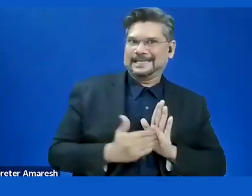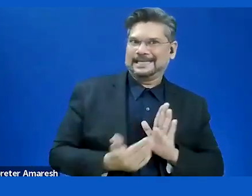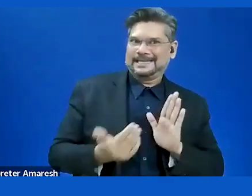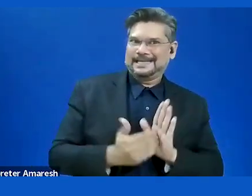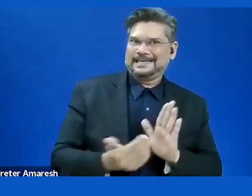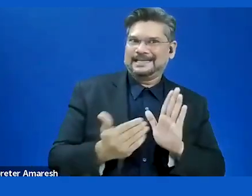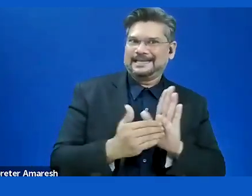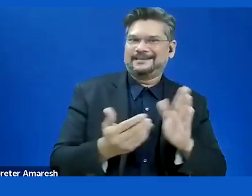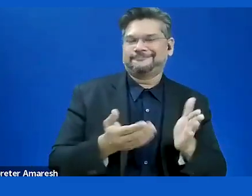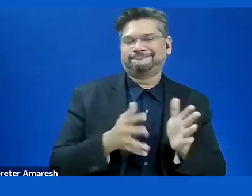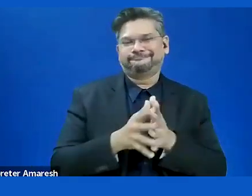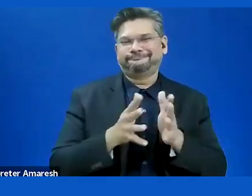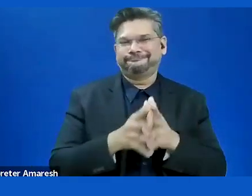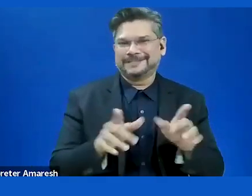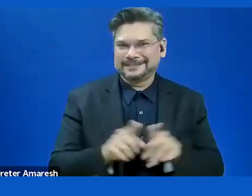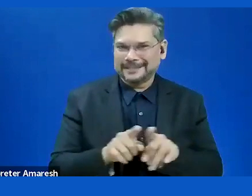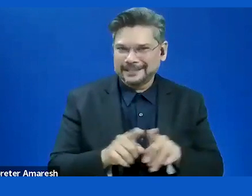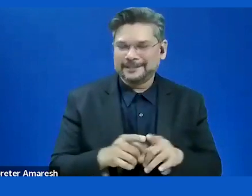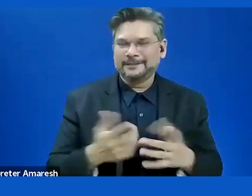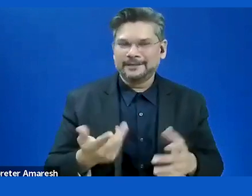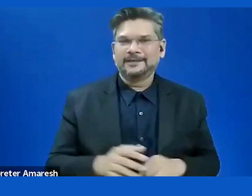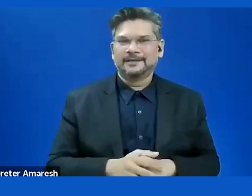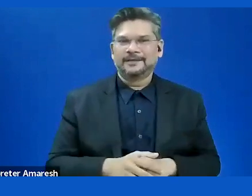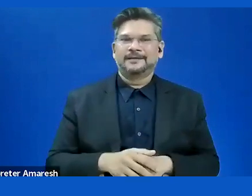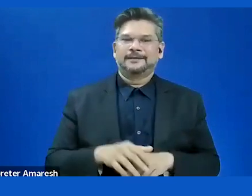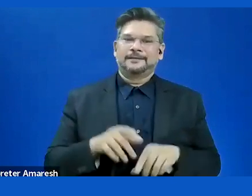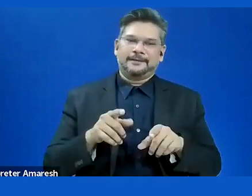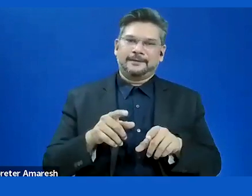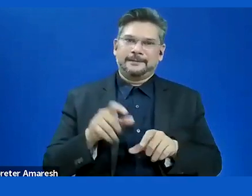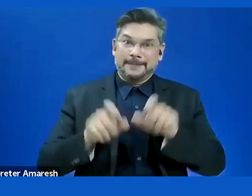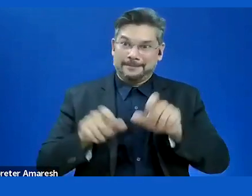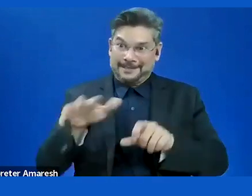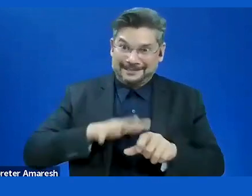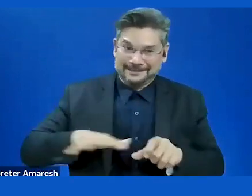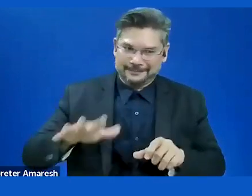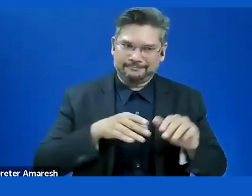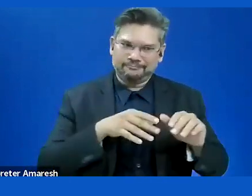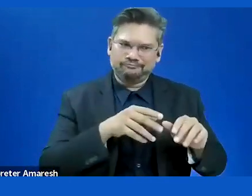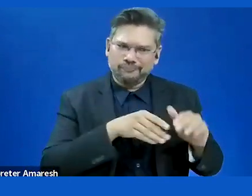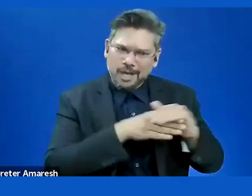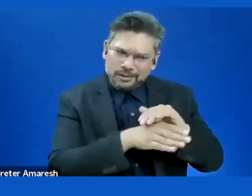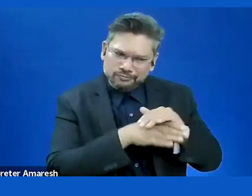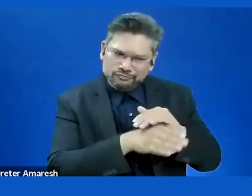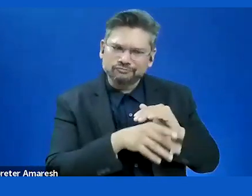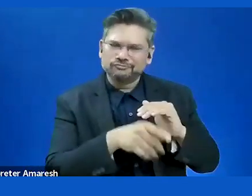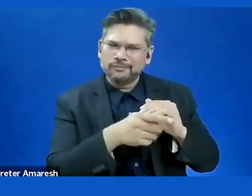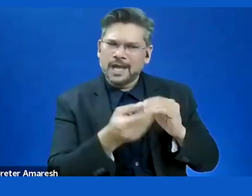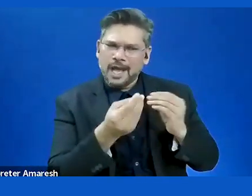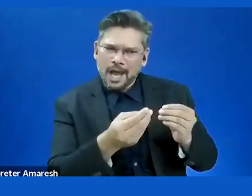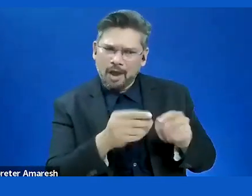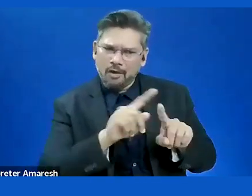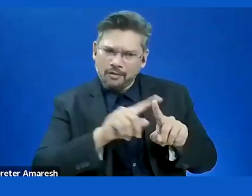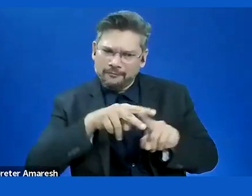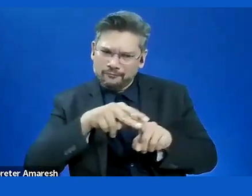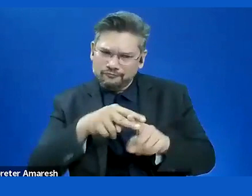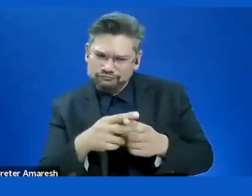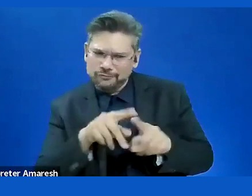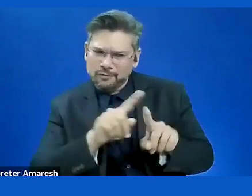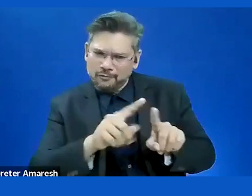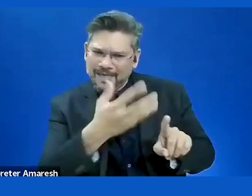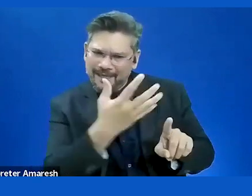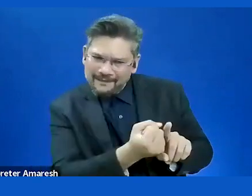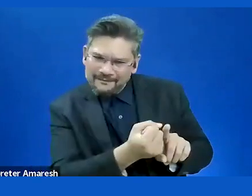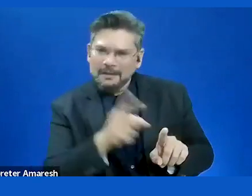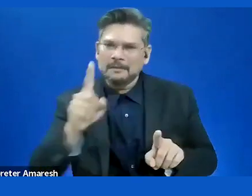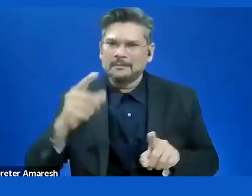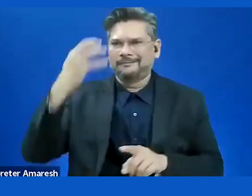about the accessibility features that are built in systems, and the public sector body doesn't know how to post their requirements. And now,